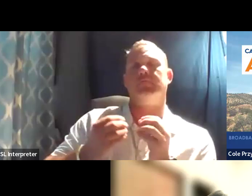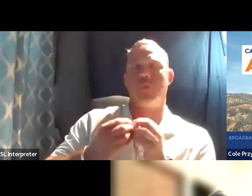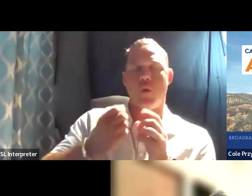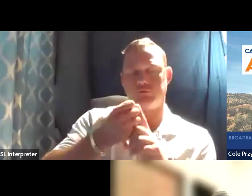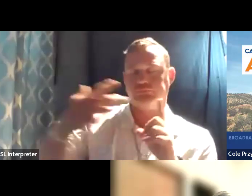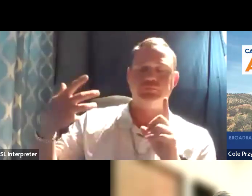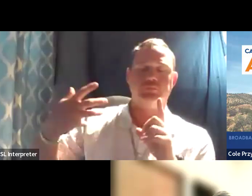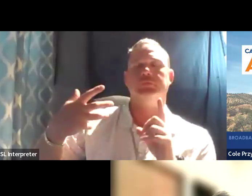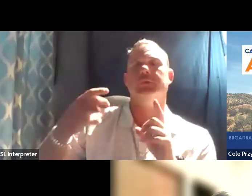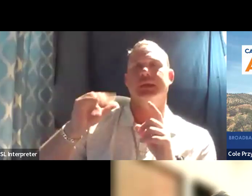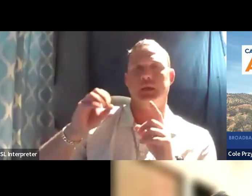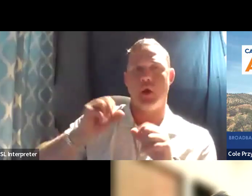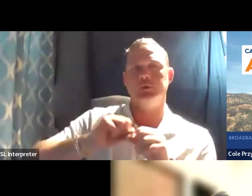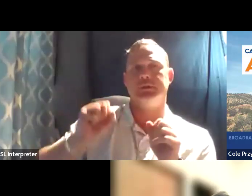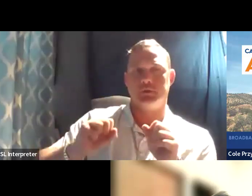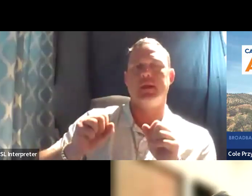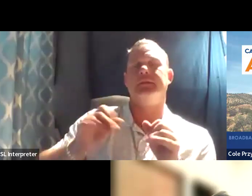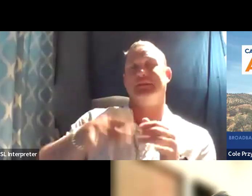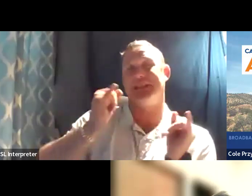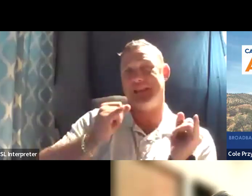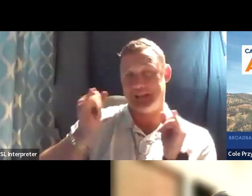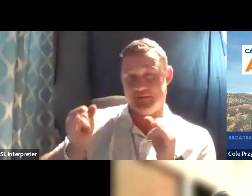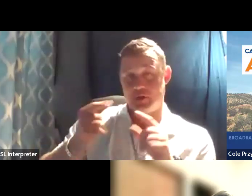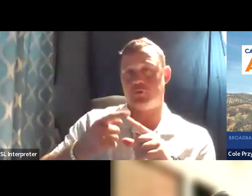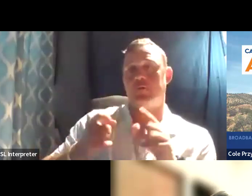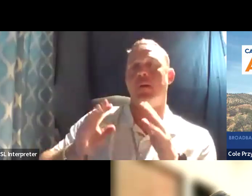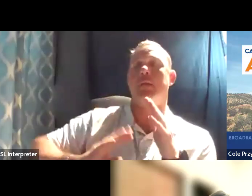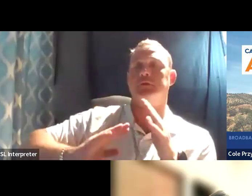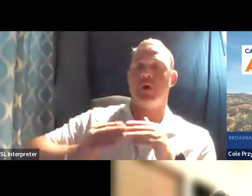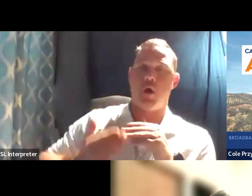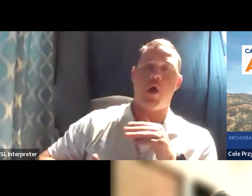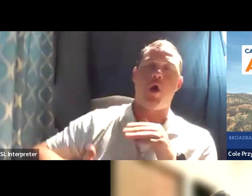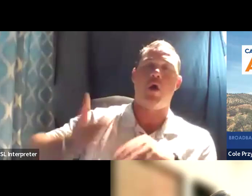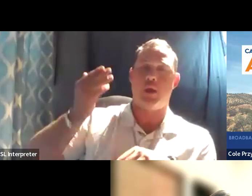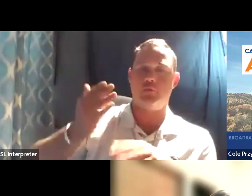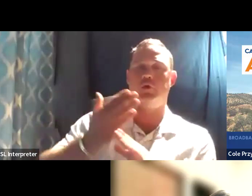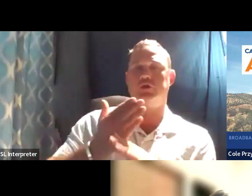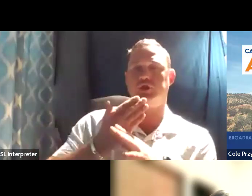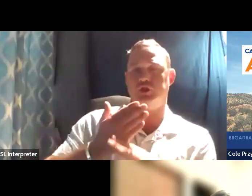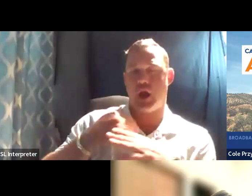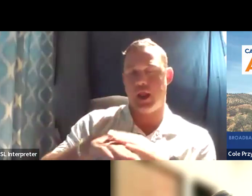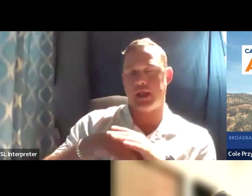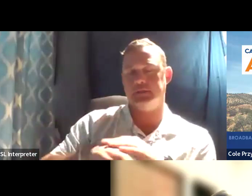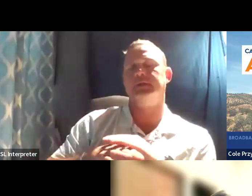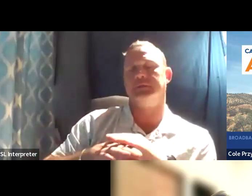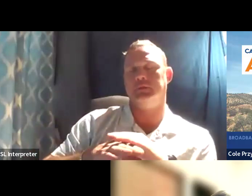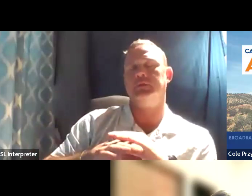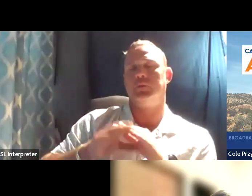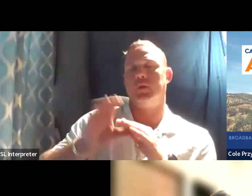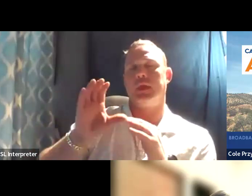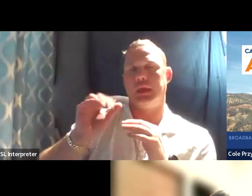ecosystem takes people individually from the base all the way up to a shared access to carrier class service